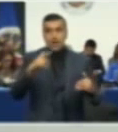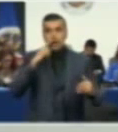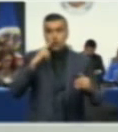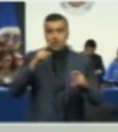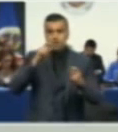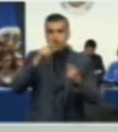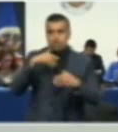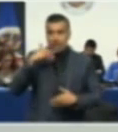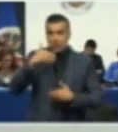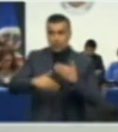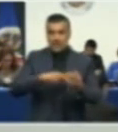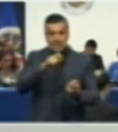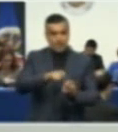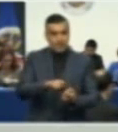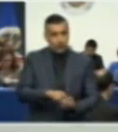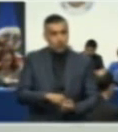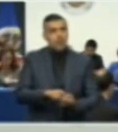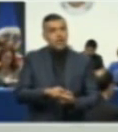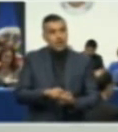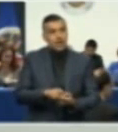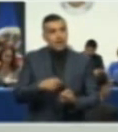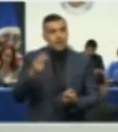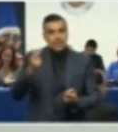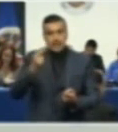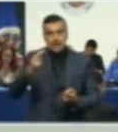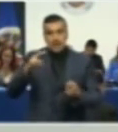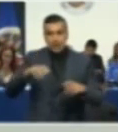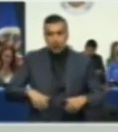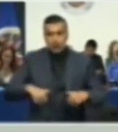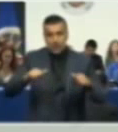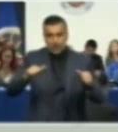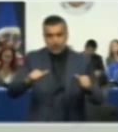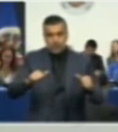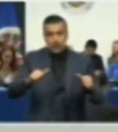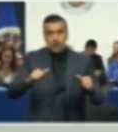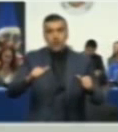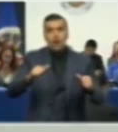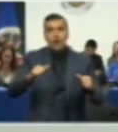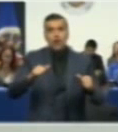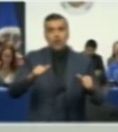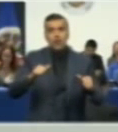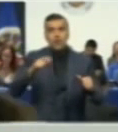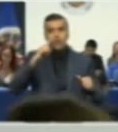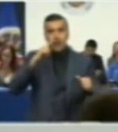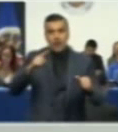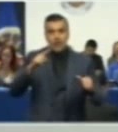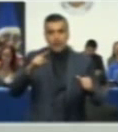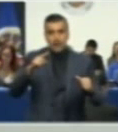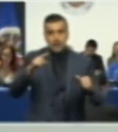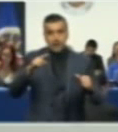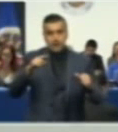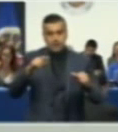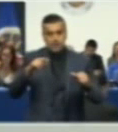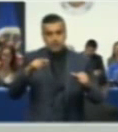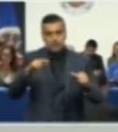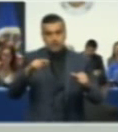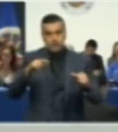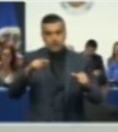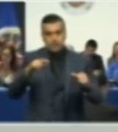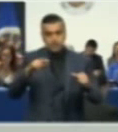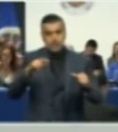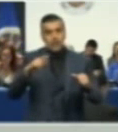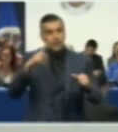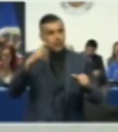specific steps that would need to be taken to ascertain the degree of